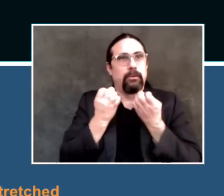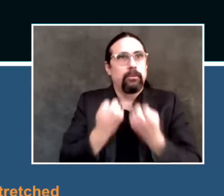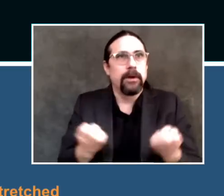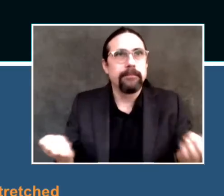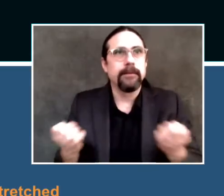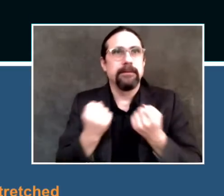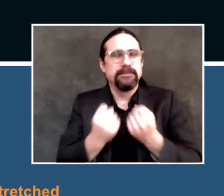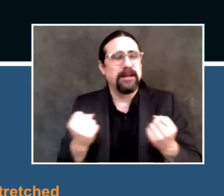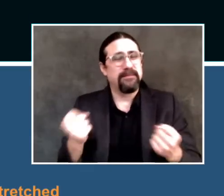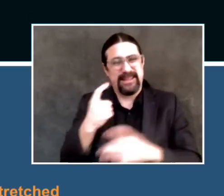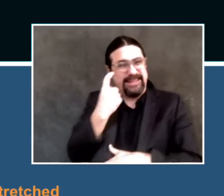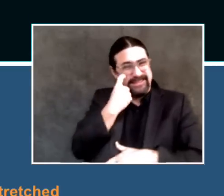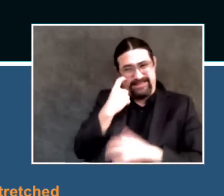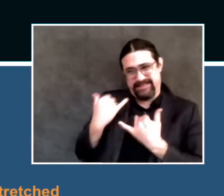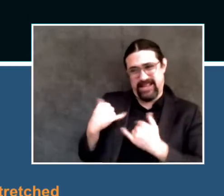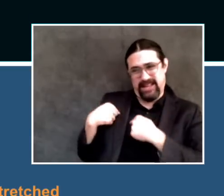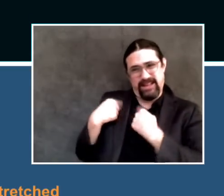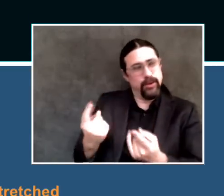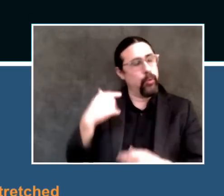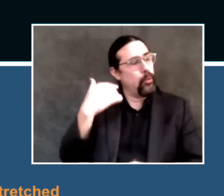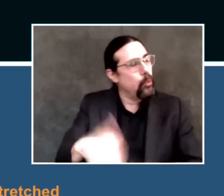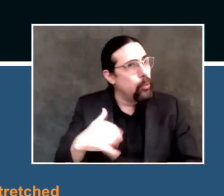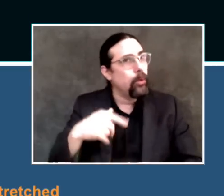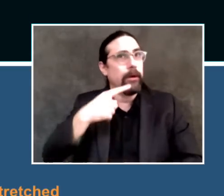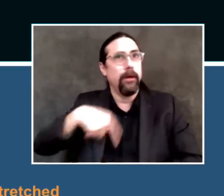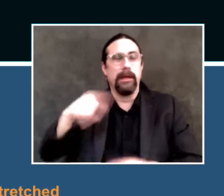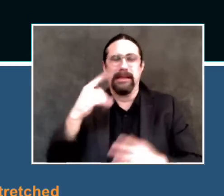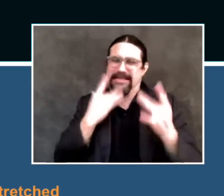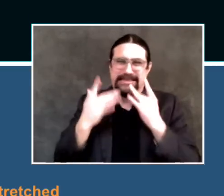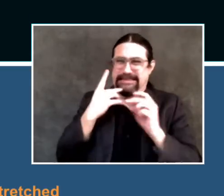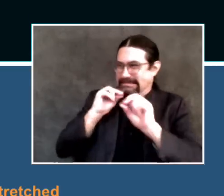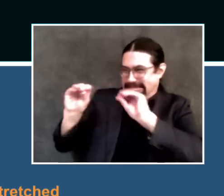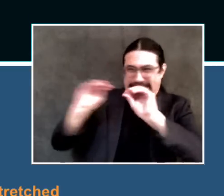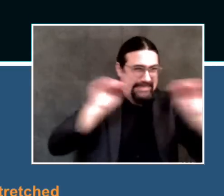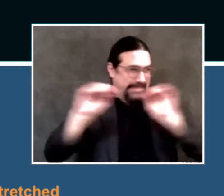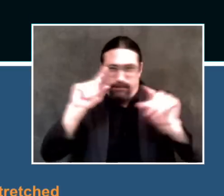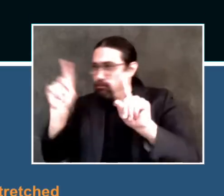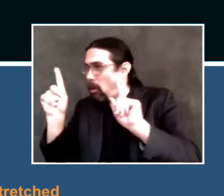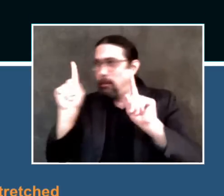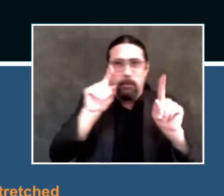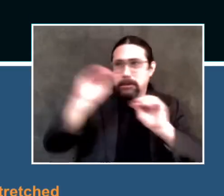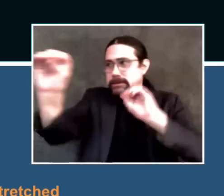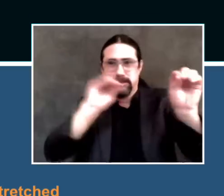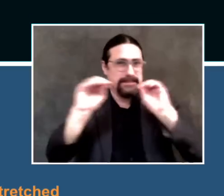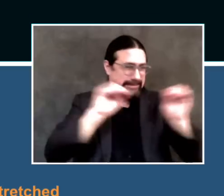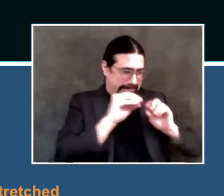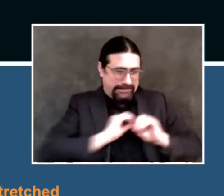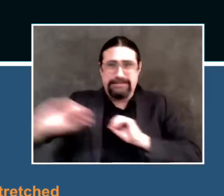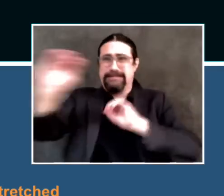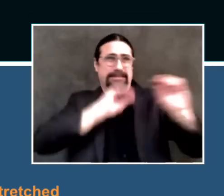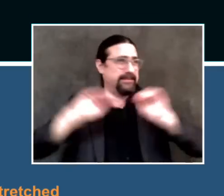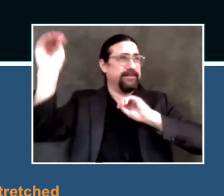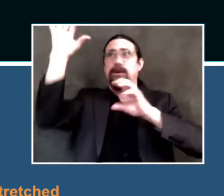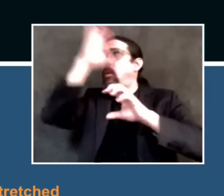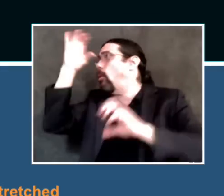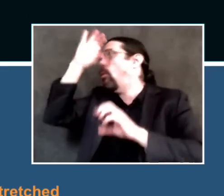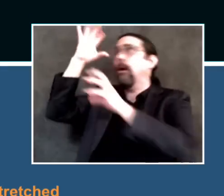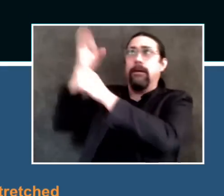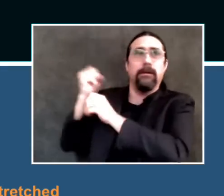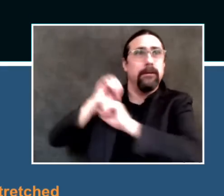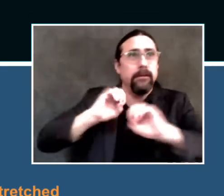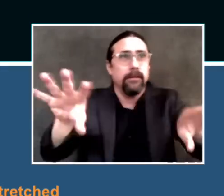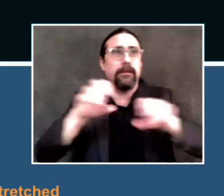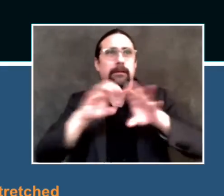seen in these last weeks. And our healthcare system is strong. It's holding our healthcare workers, our doctors, our nurses, everyone who works in our hospitals. They've